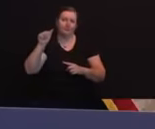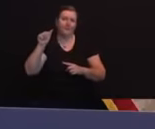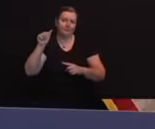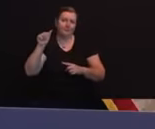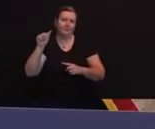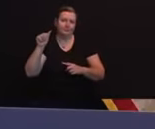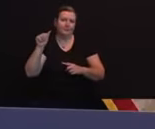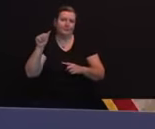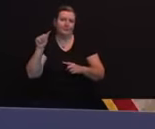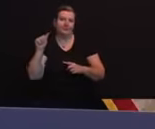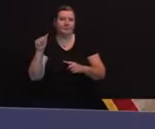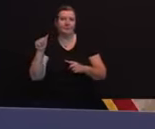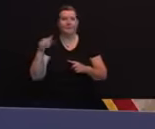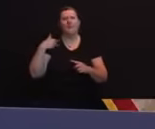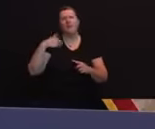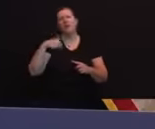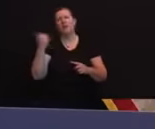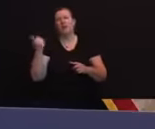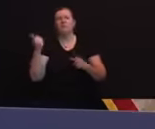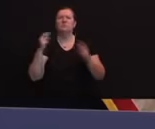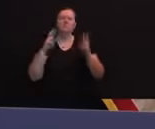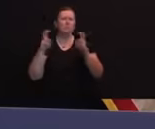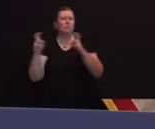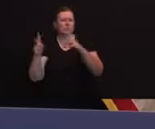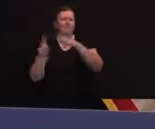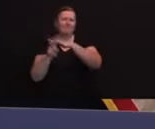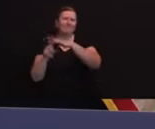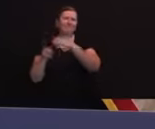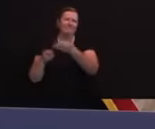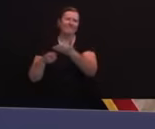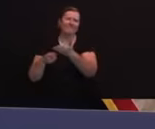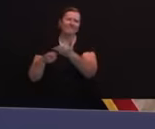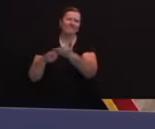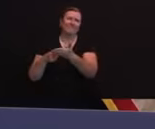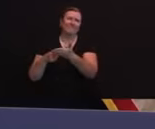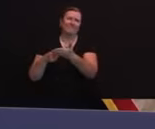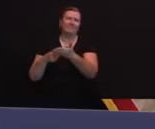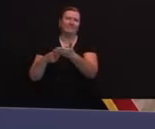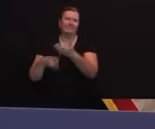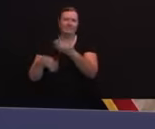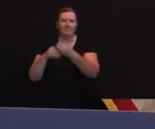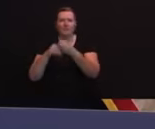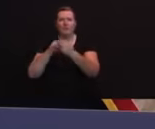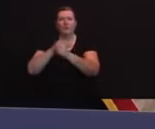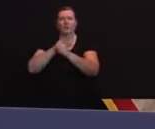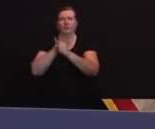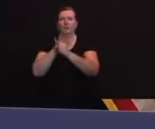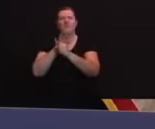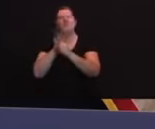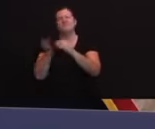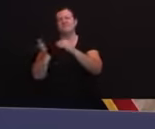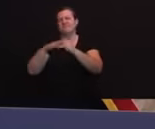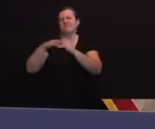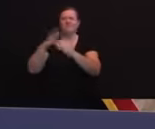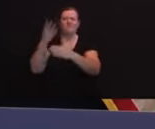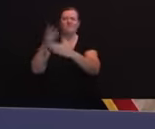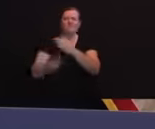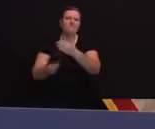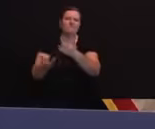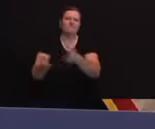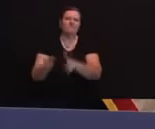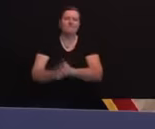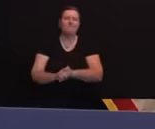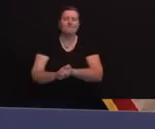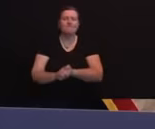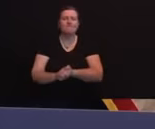and COVID-19 is identified as a secondary diagnosis. The daily percent positivity as